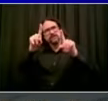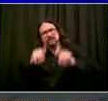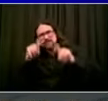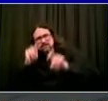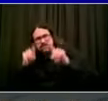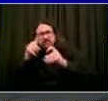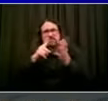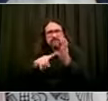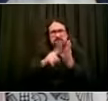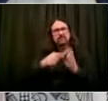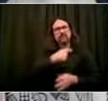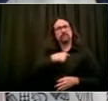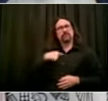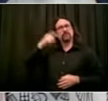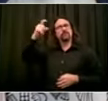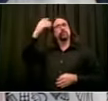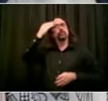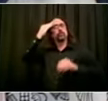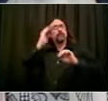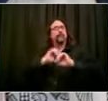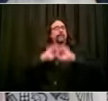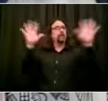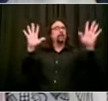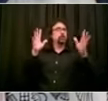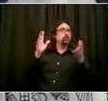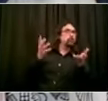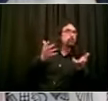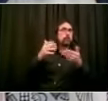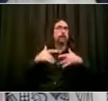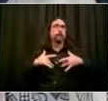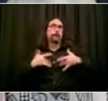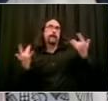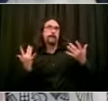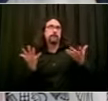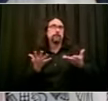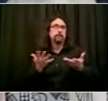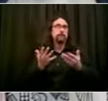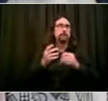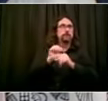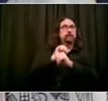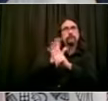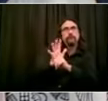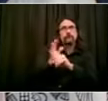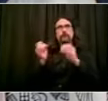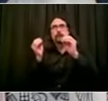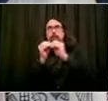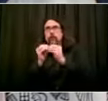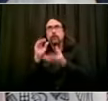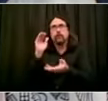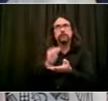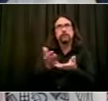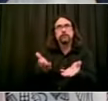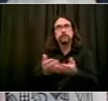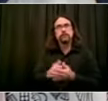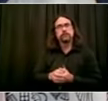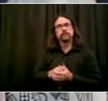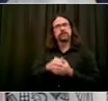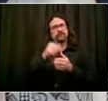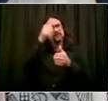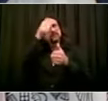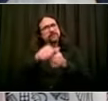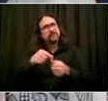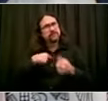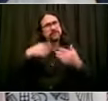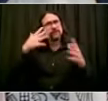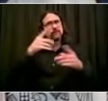hear about this specific effort to mobilize testing resources and to get them where they're needed the most. I'm going to turn to the Executive Director of our